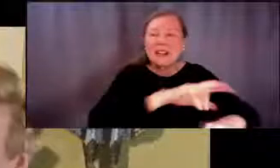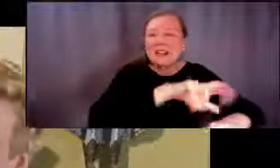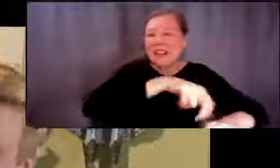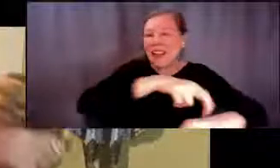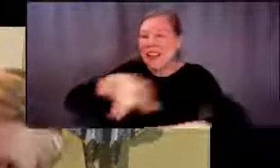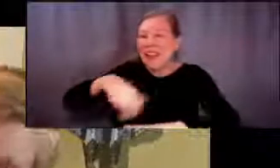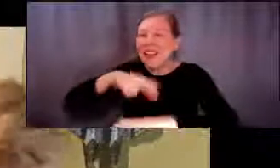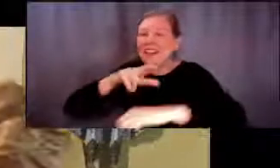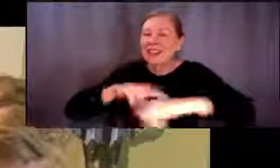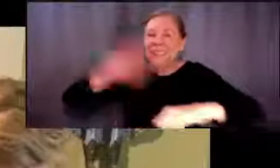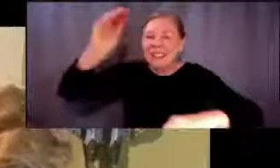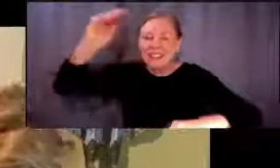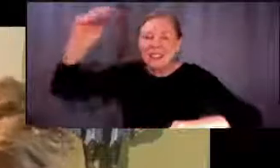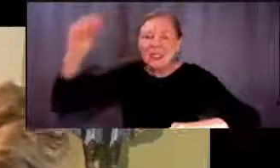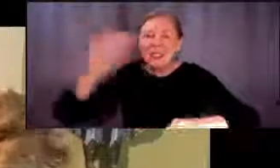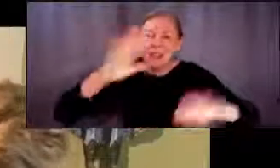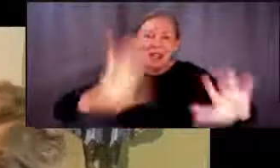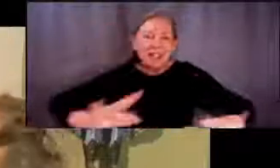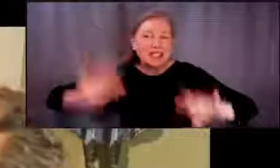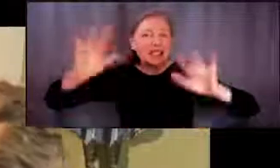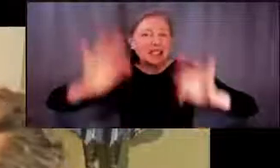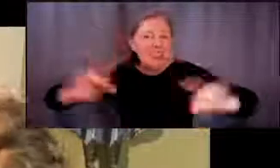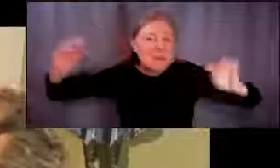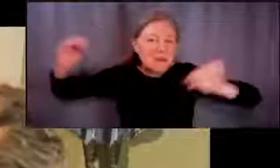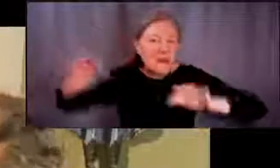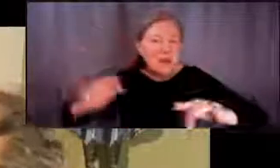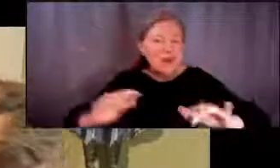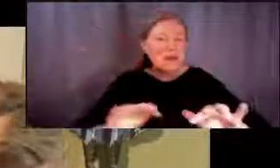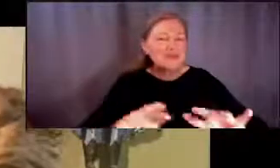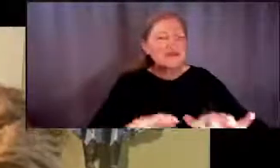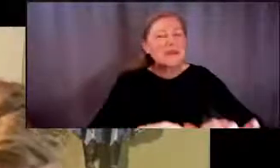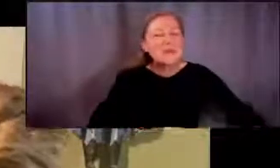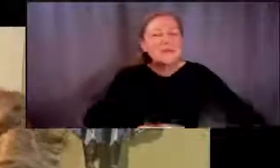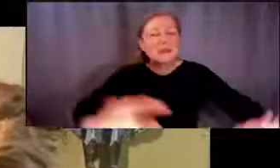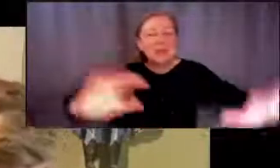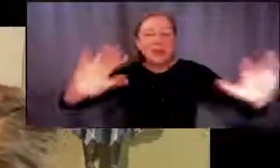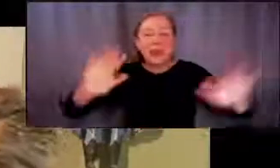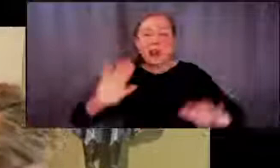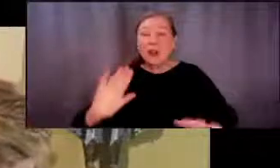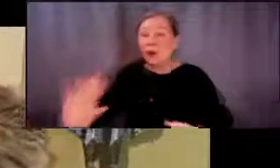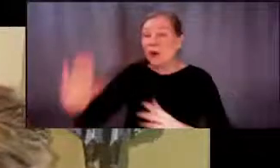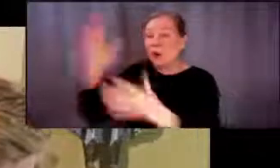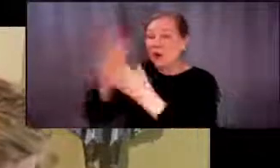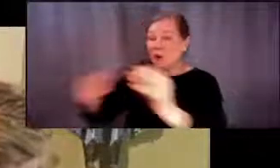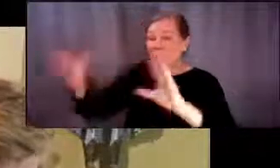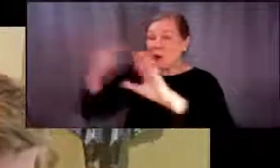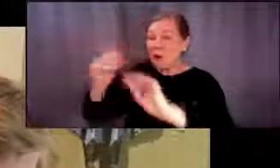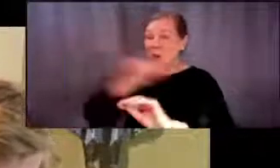Mercy, send for